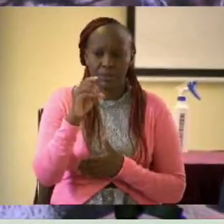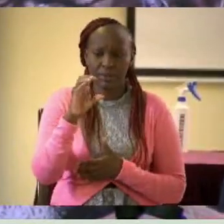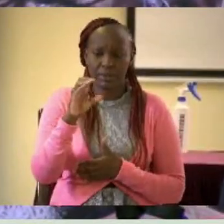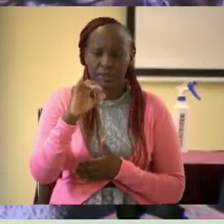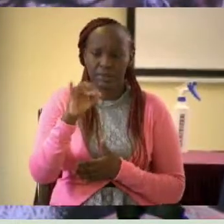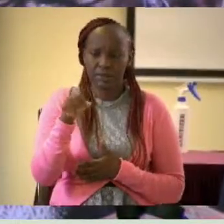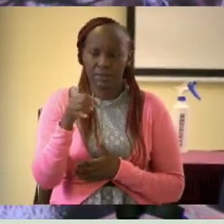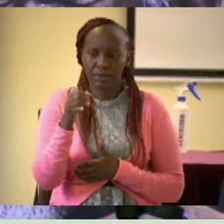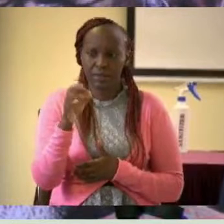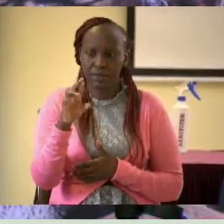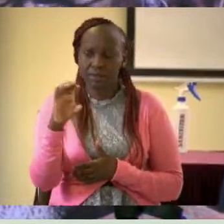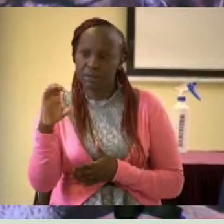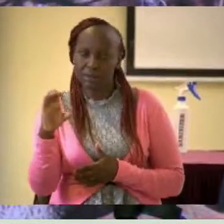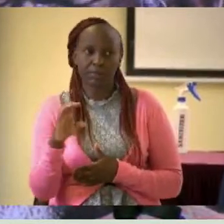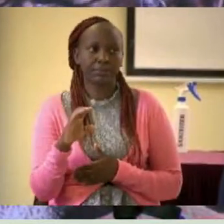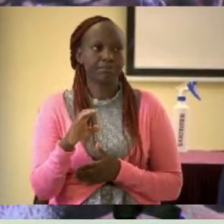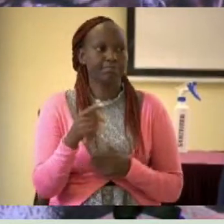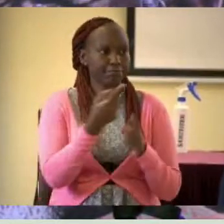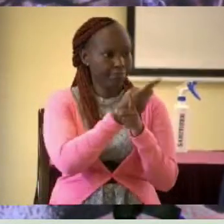distinguished guests,